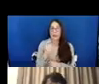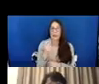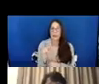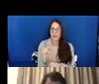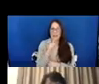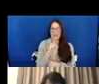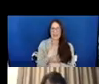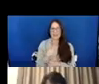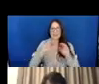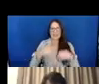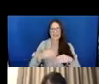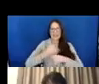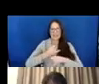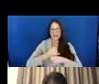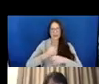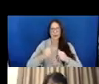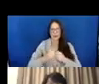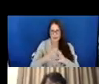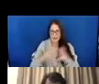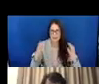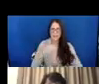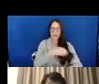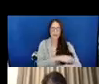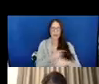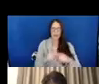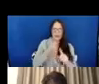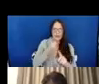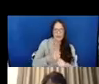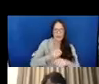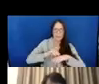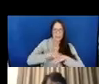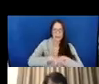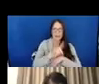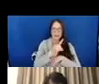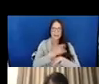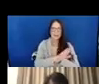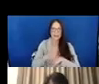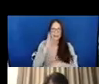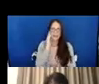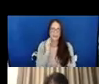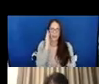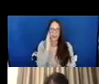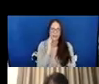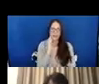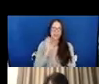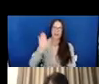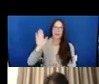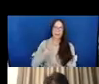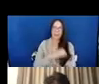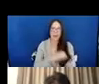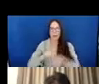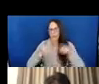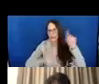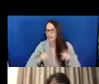institution with significant power to shape the disability experience. This power ranges from determining